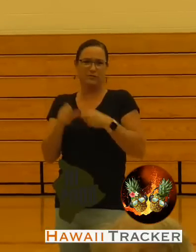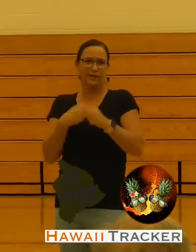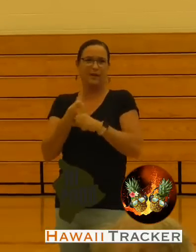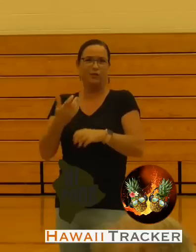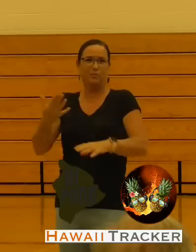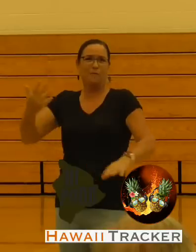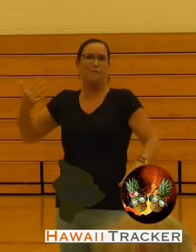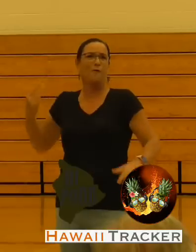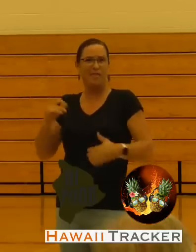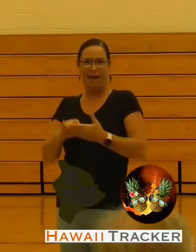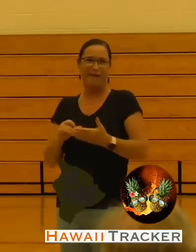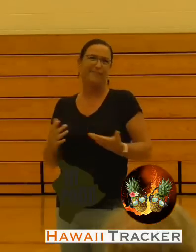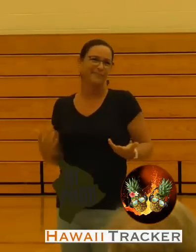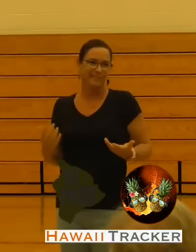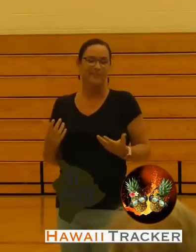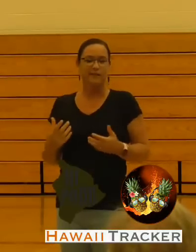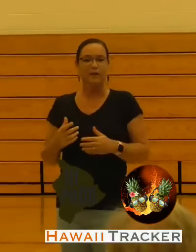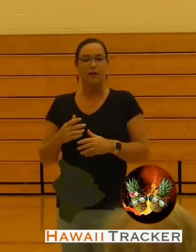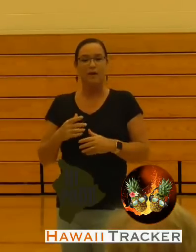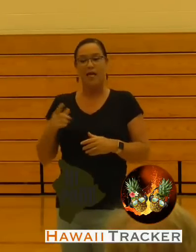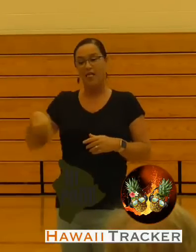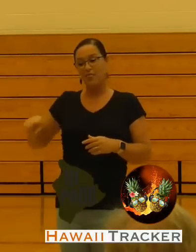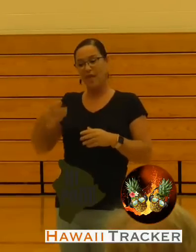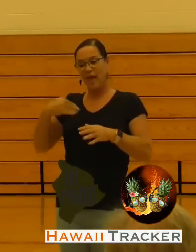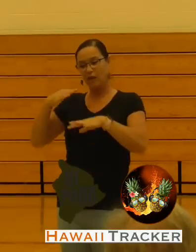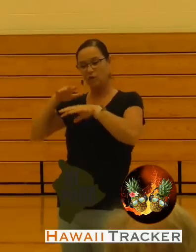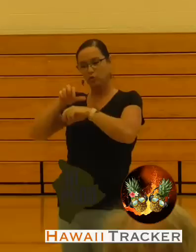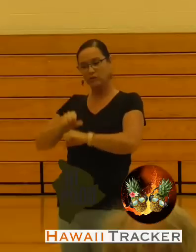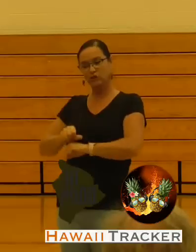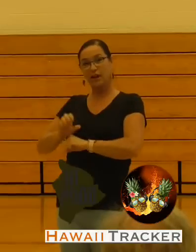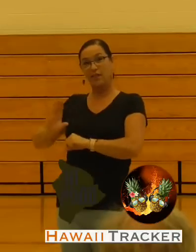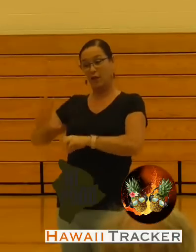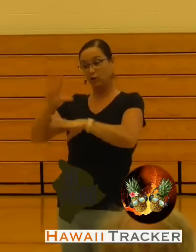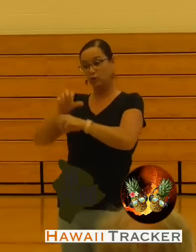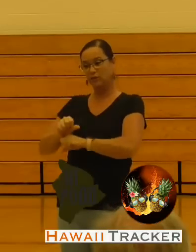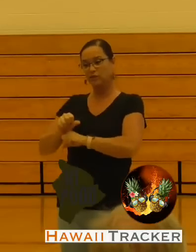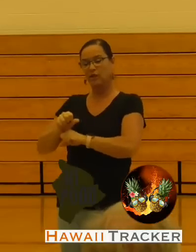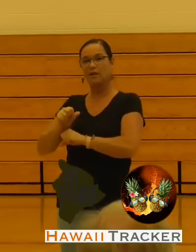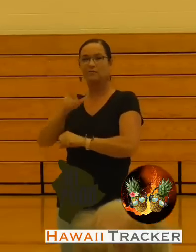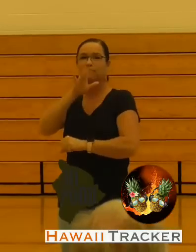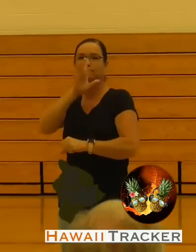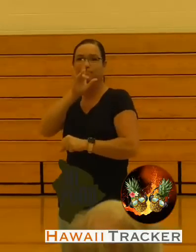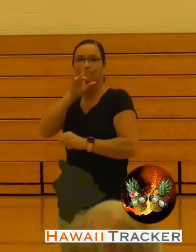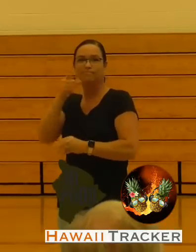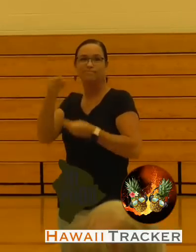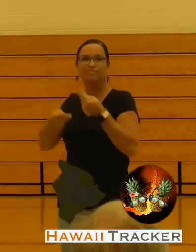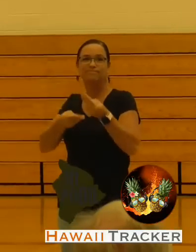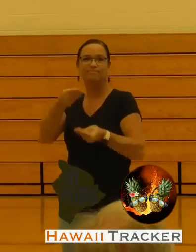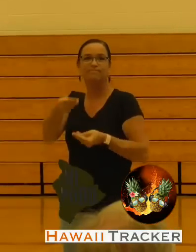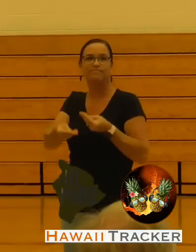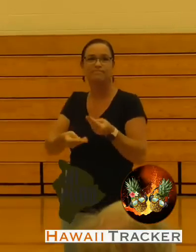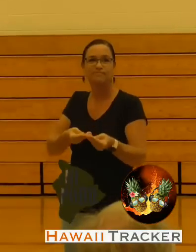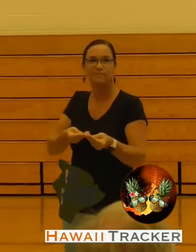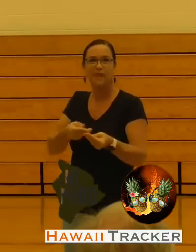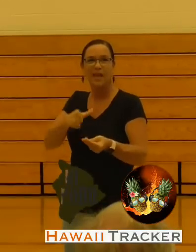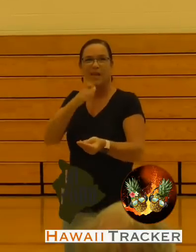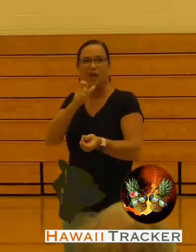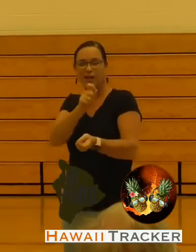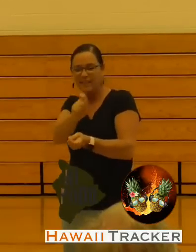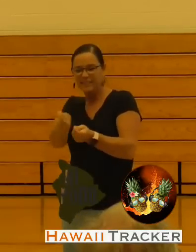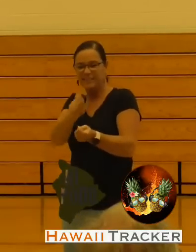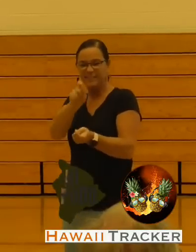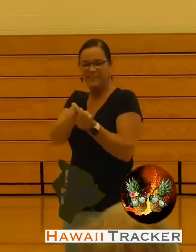centuries before that. And they had a tradition. Their tradition is oral, not as quite as precise